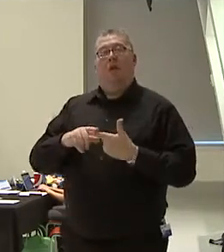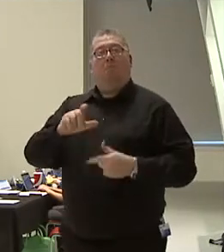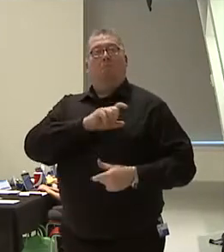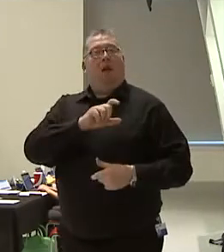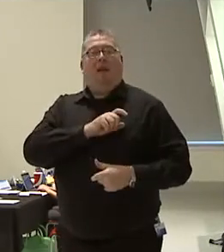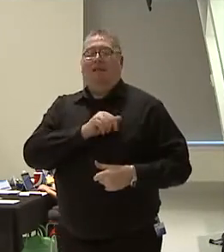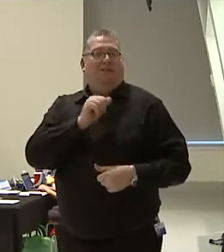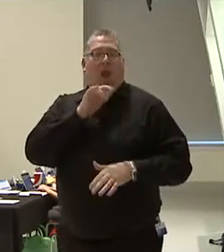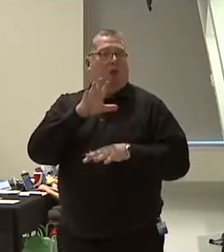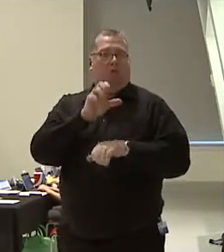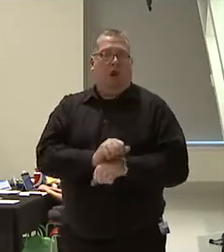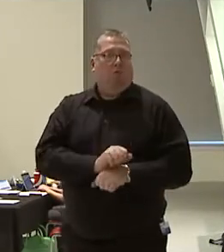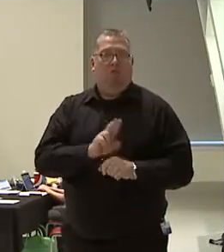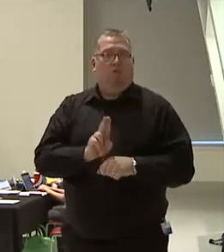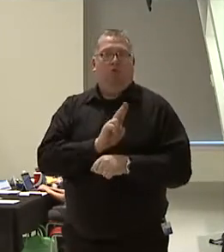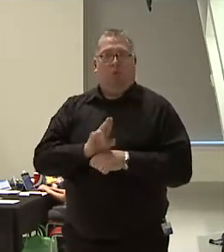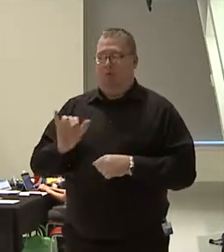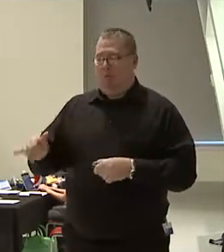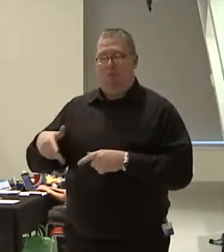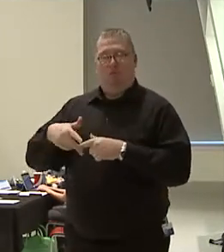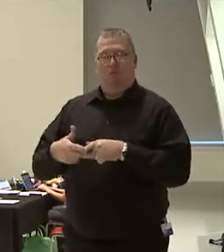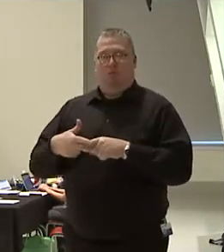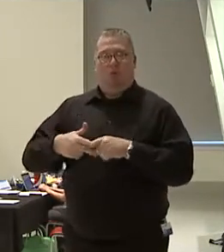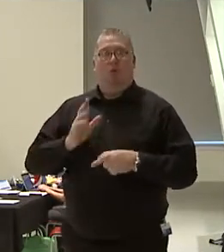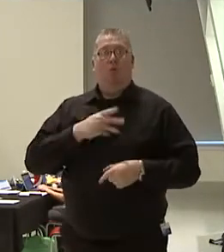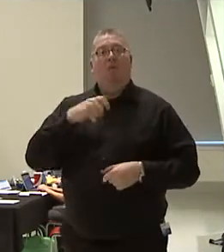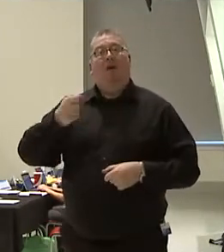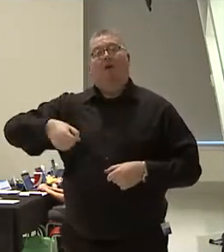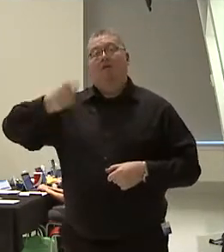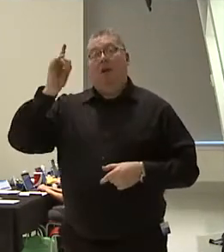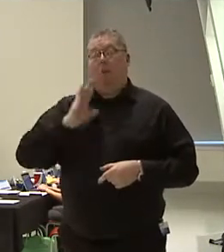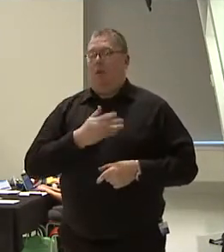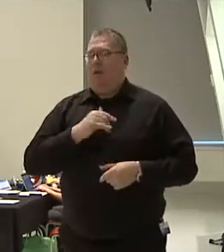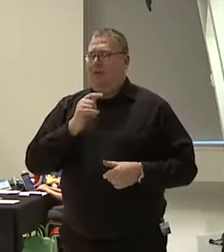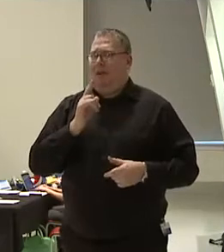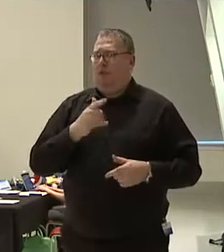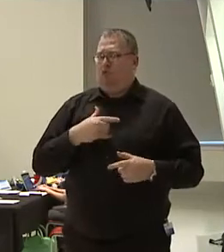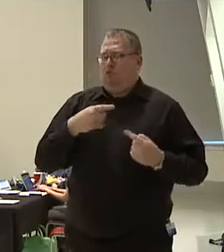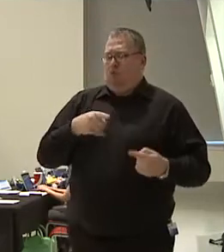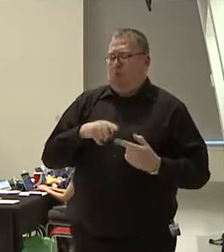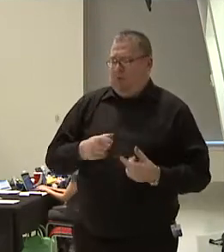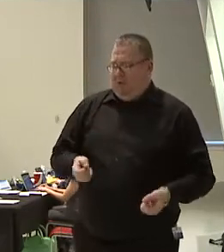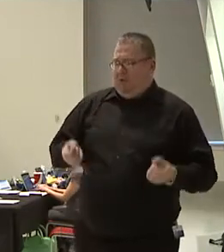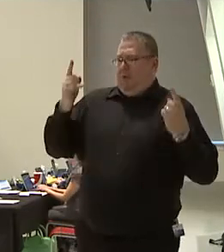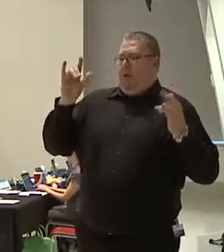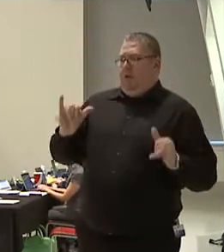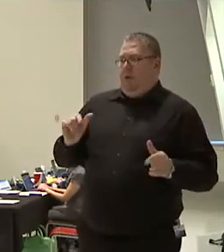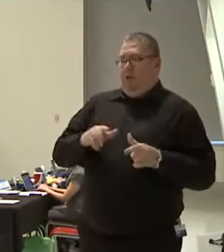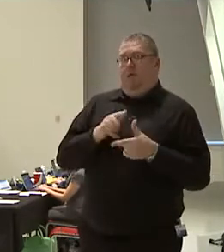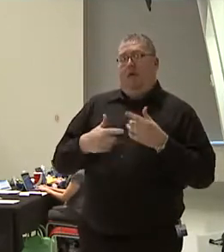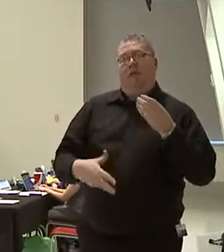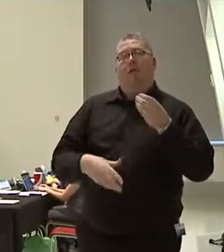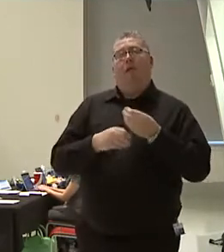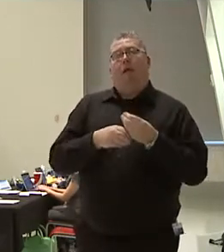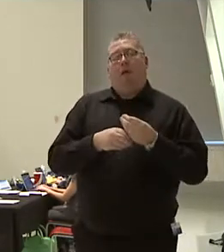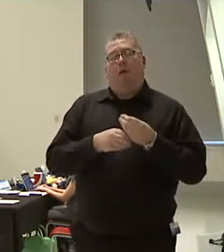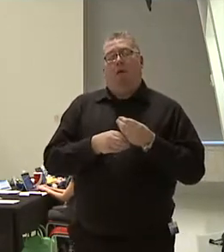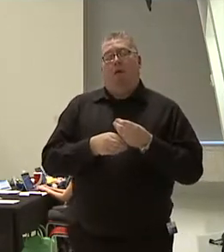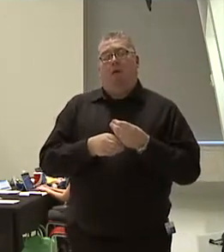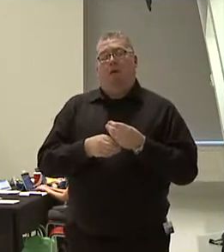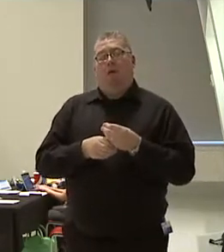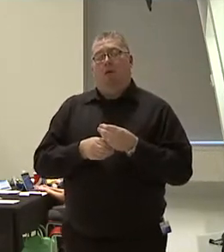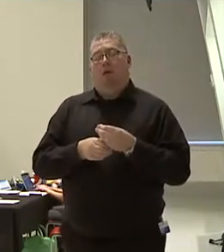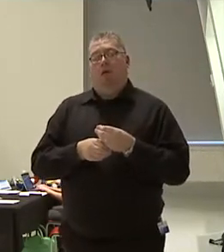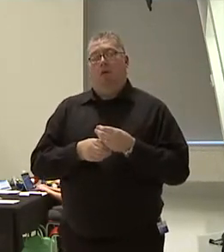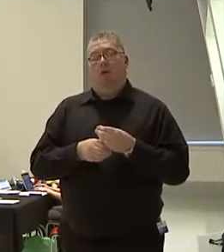to operating in that way. So the gap is bigger to begin with. Add to that the groups of great concern